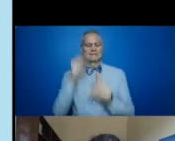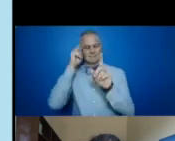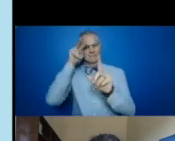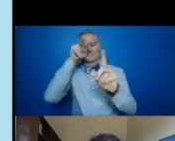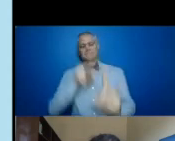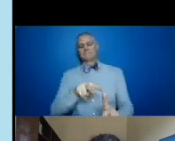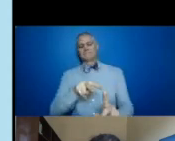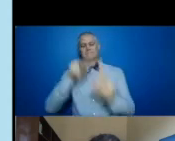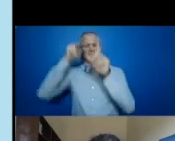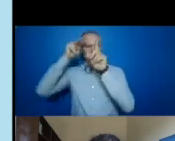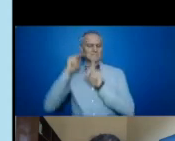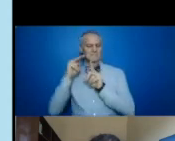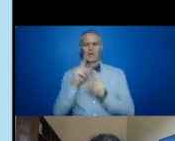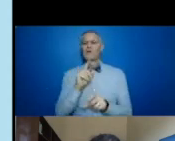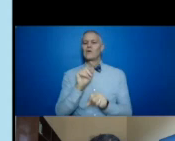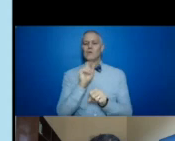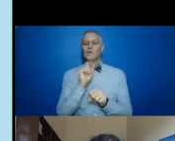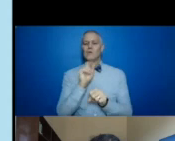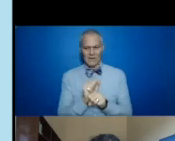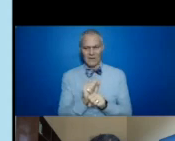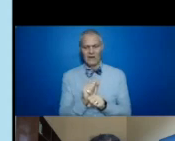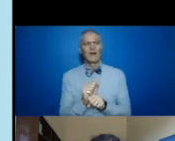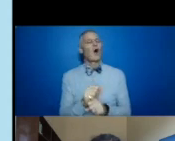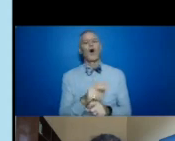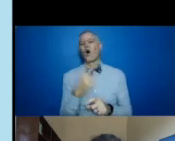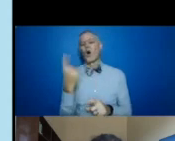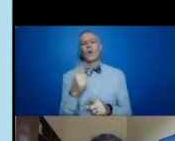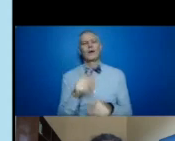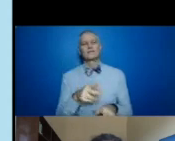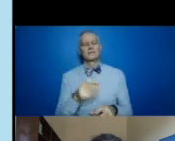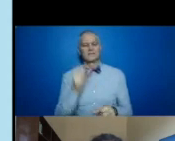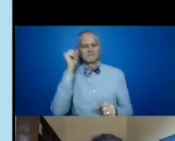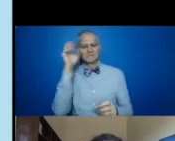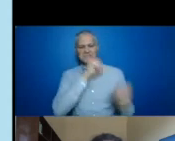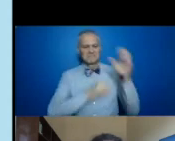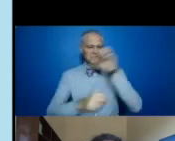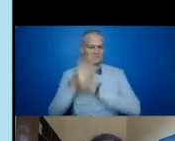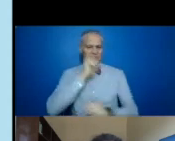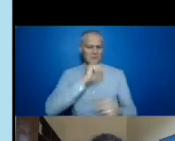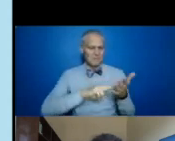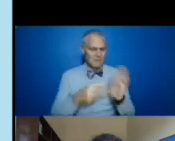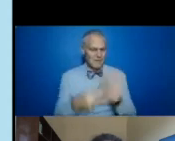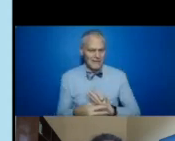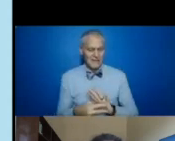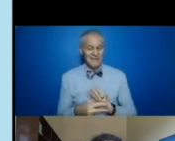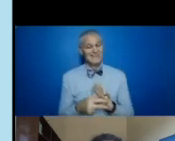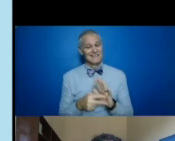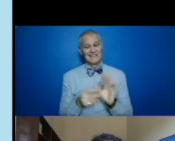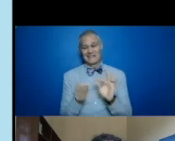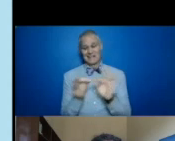what is real. We always are making meaning. And language becomes really important for our